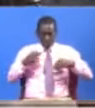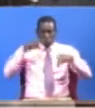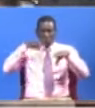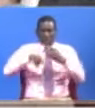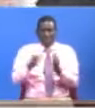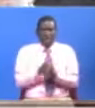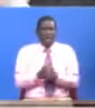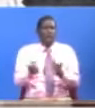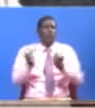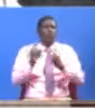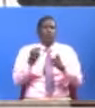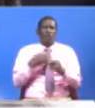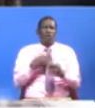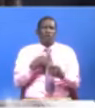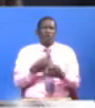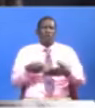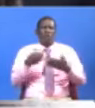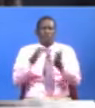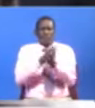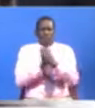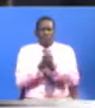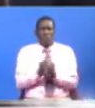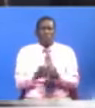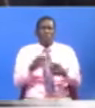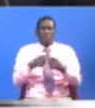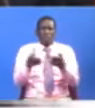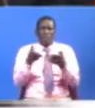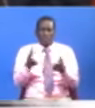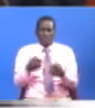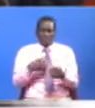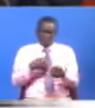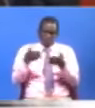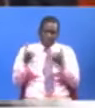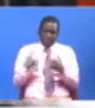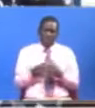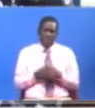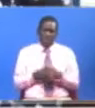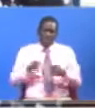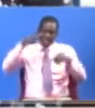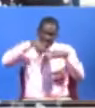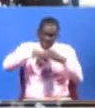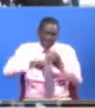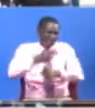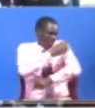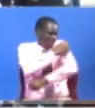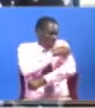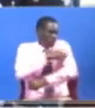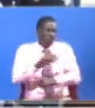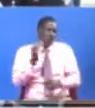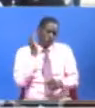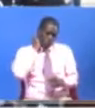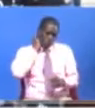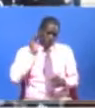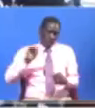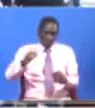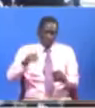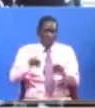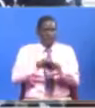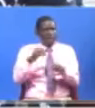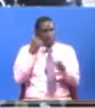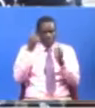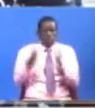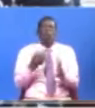have told you this story. But here I am. I walked into this hospital in Murang'a County as a patient